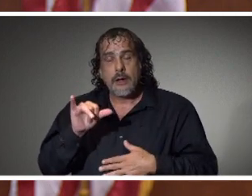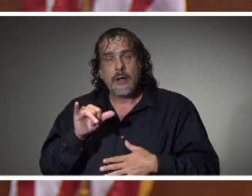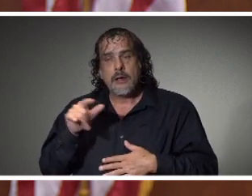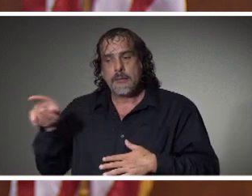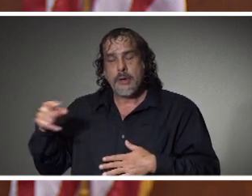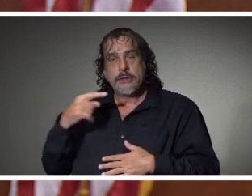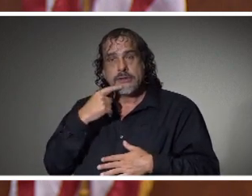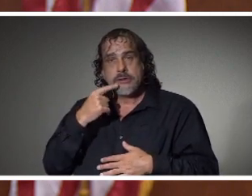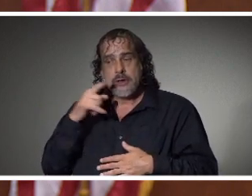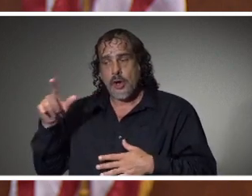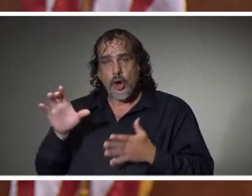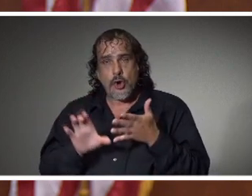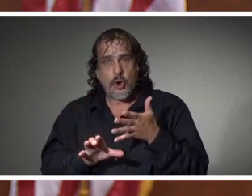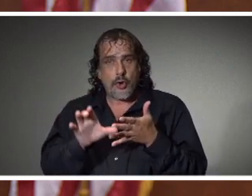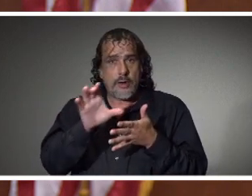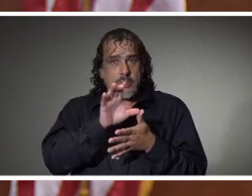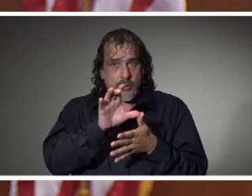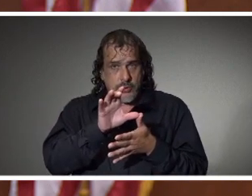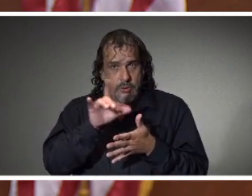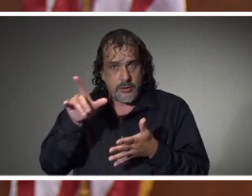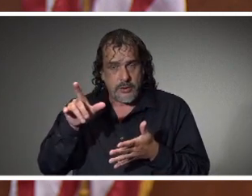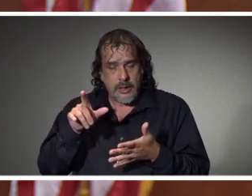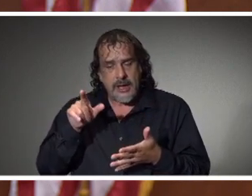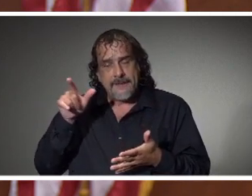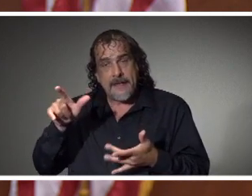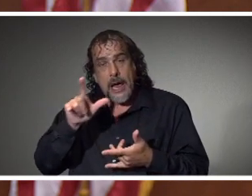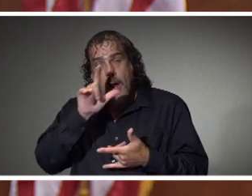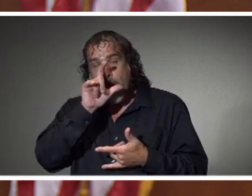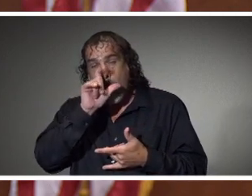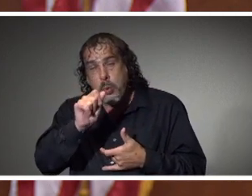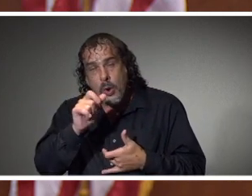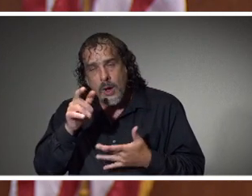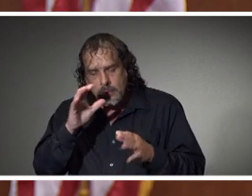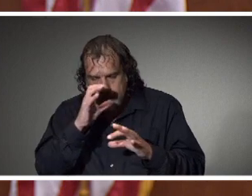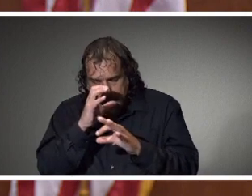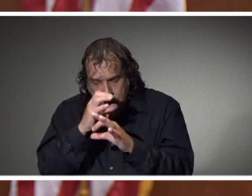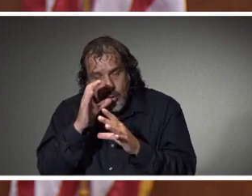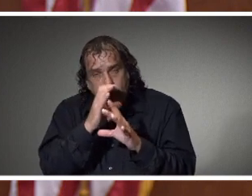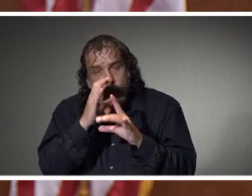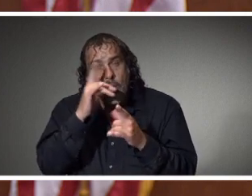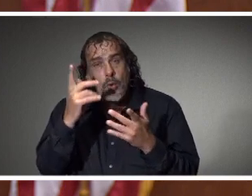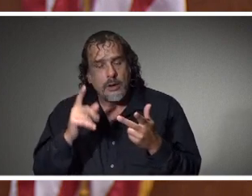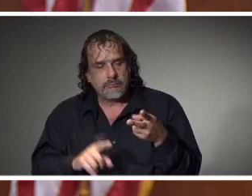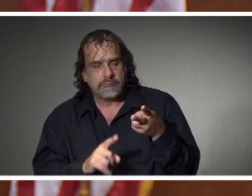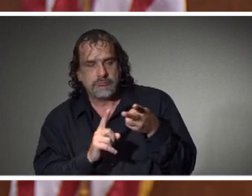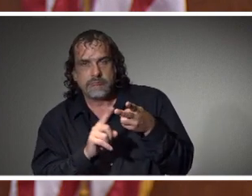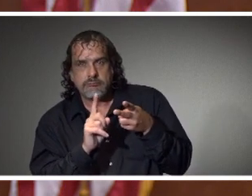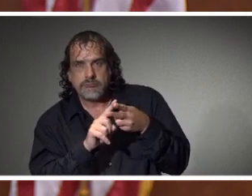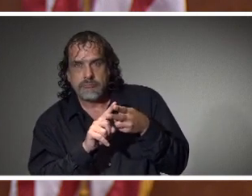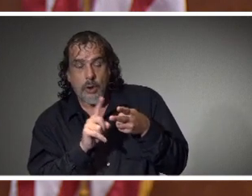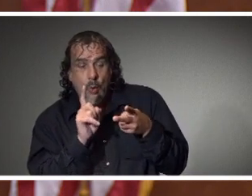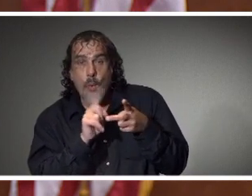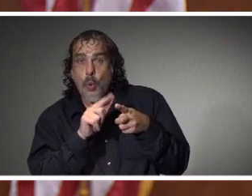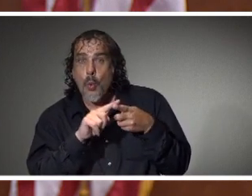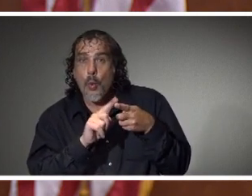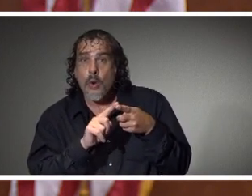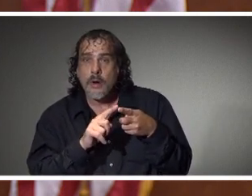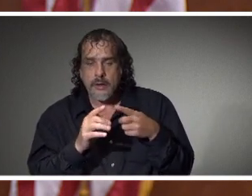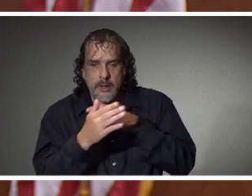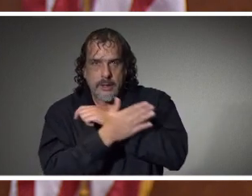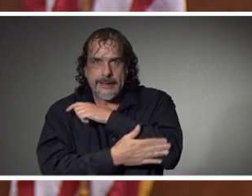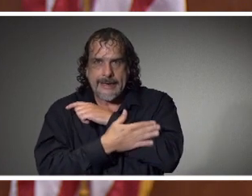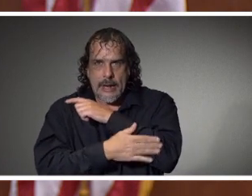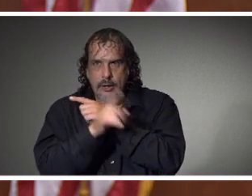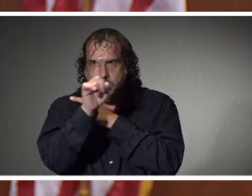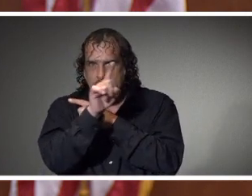But she mentioned her criteria. They're very interested in two criteria. Number one being on a county-by-county